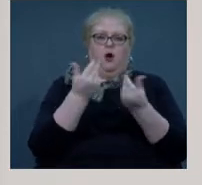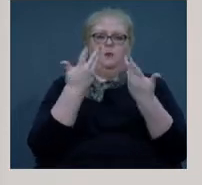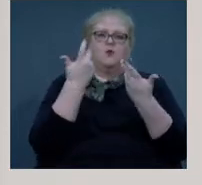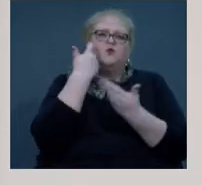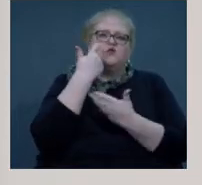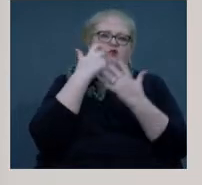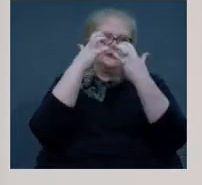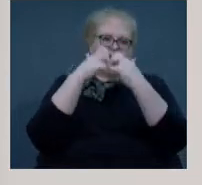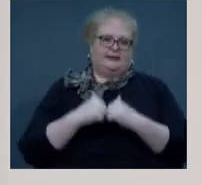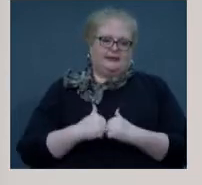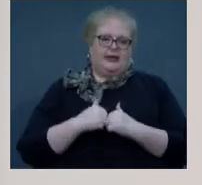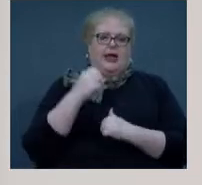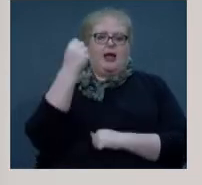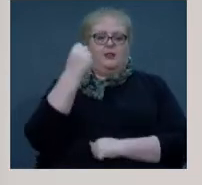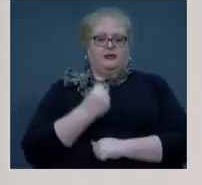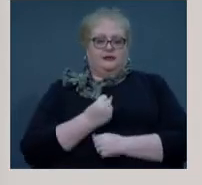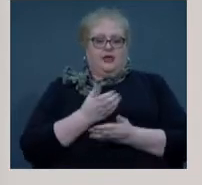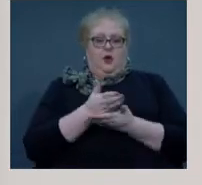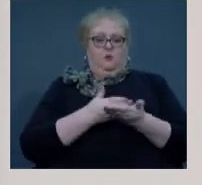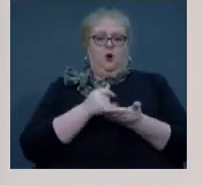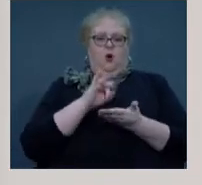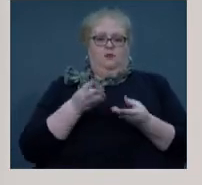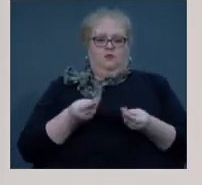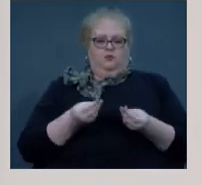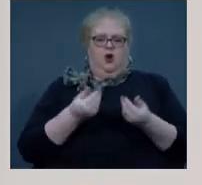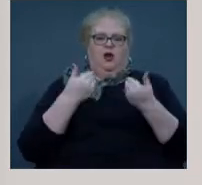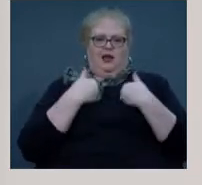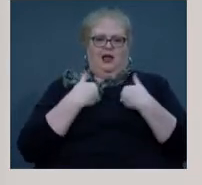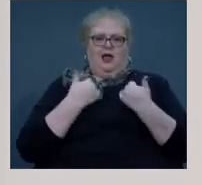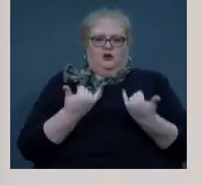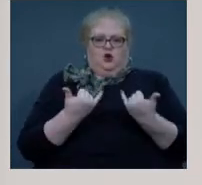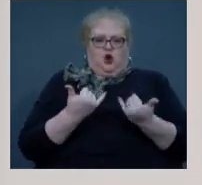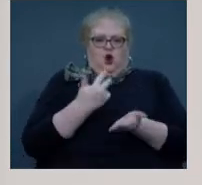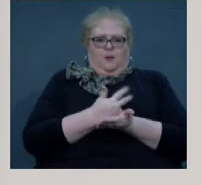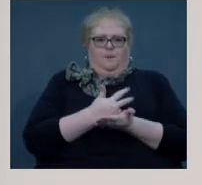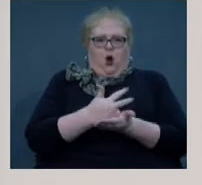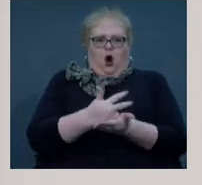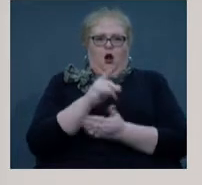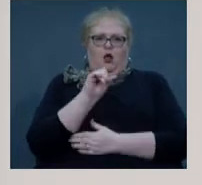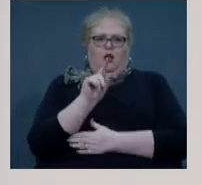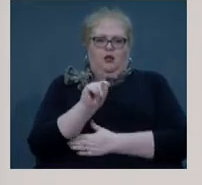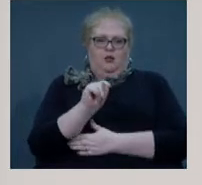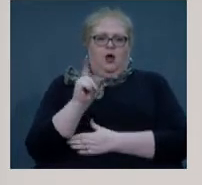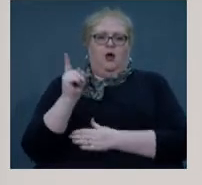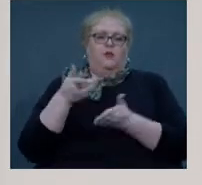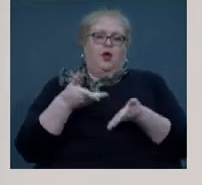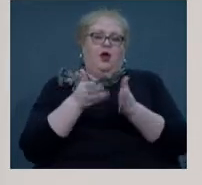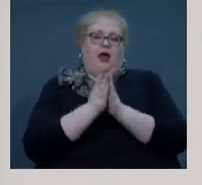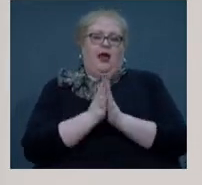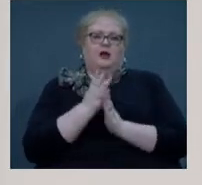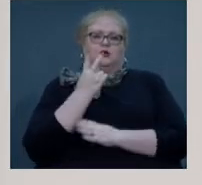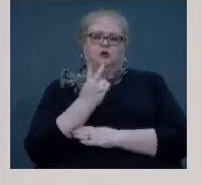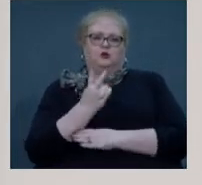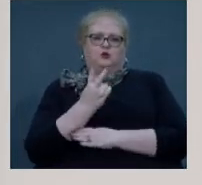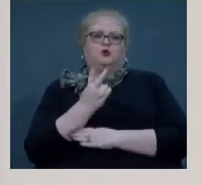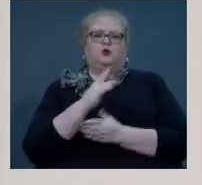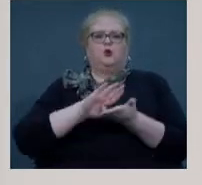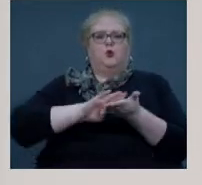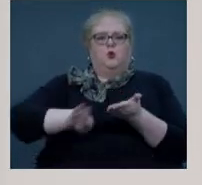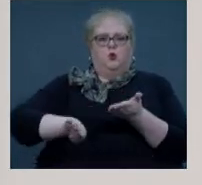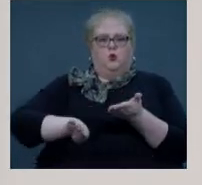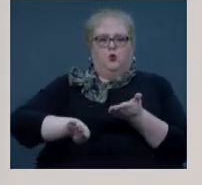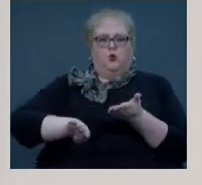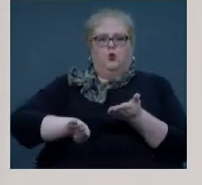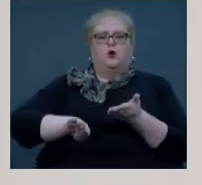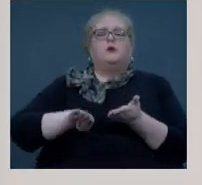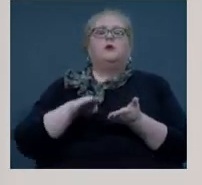south portion of the property previously contained paved parking lot. The applicant is requesting two variances or waivers